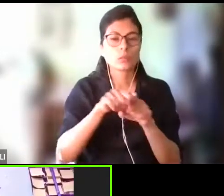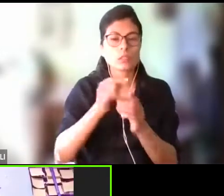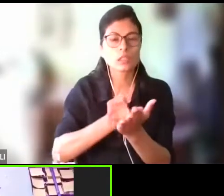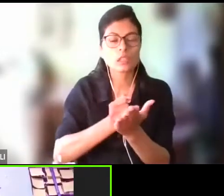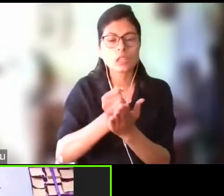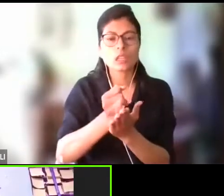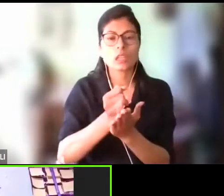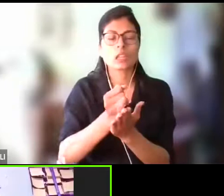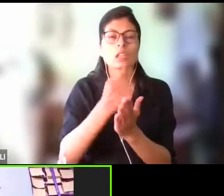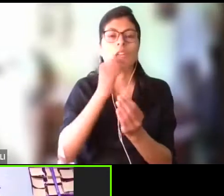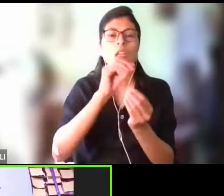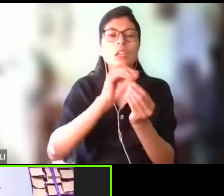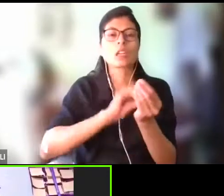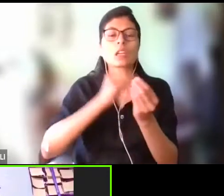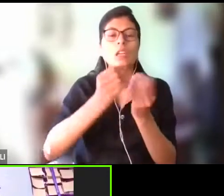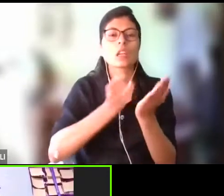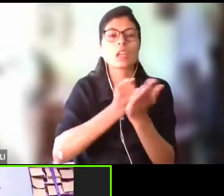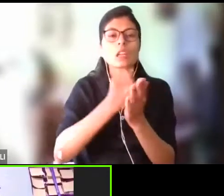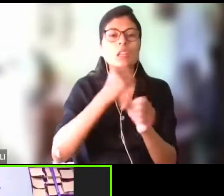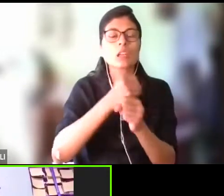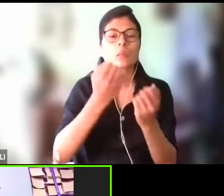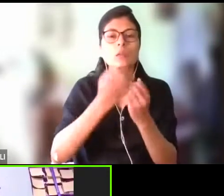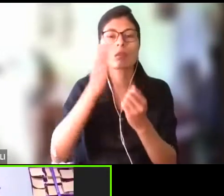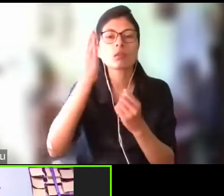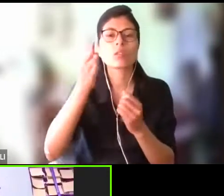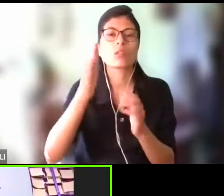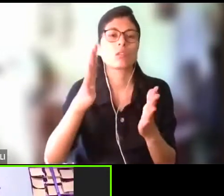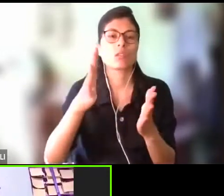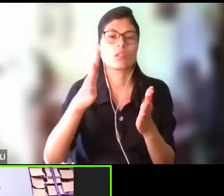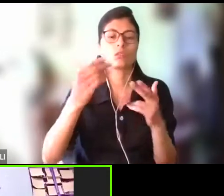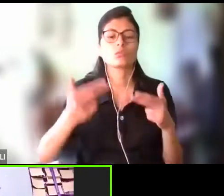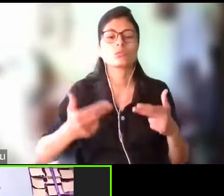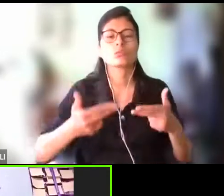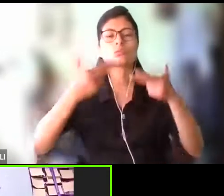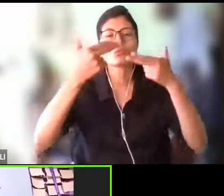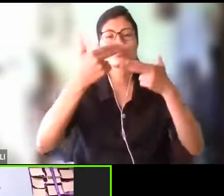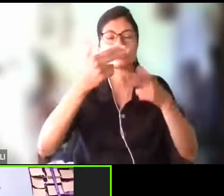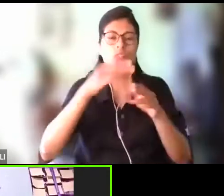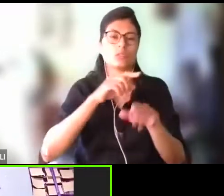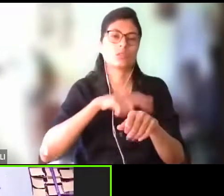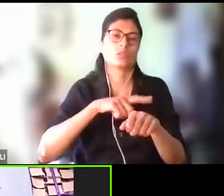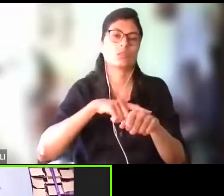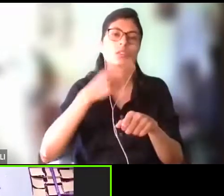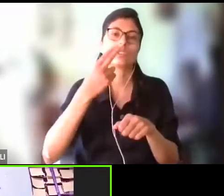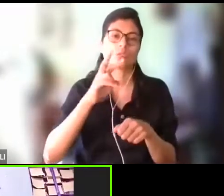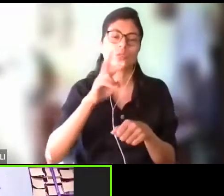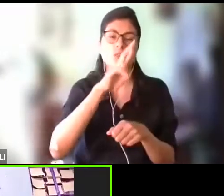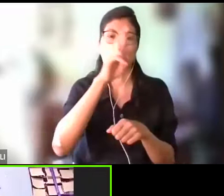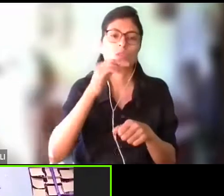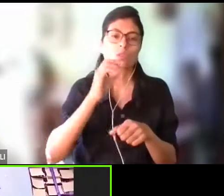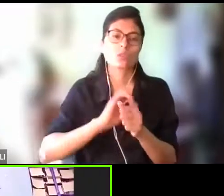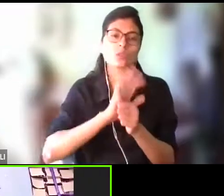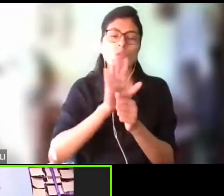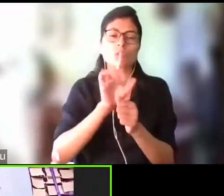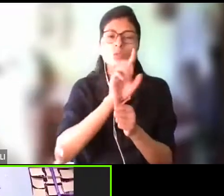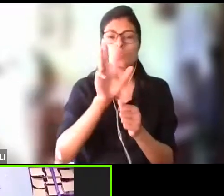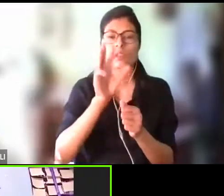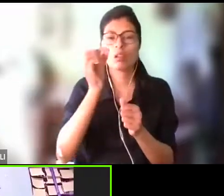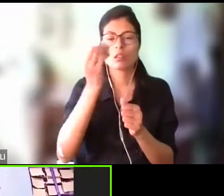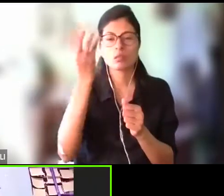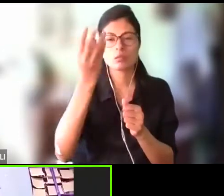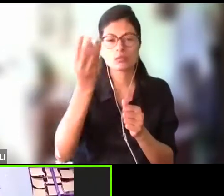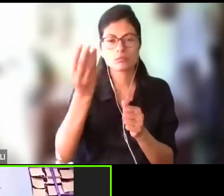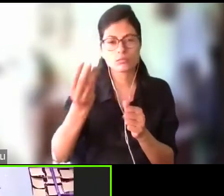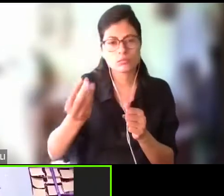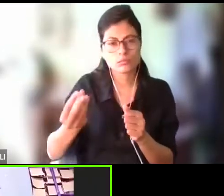the situation is calming down. And with the dropping of the COVID aspect and the dropping of the